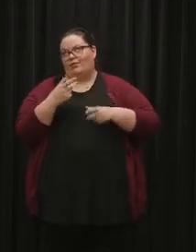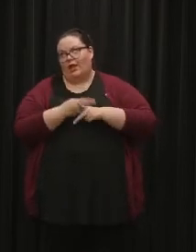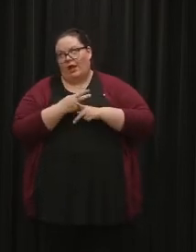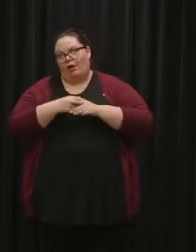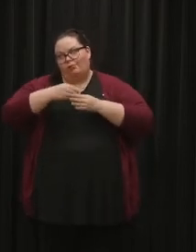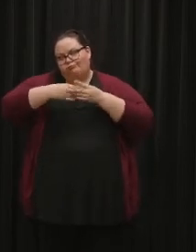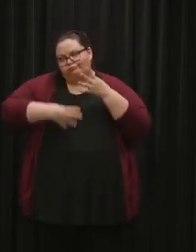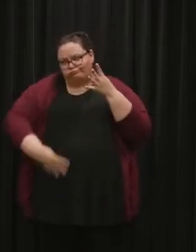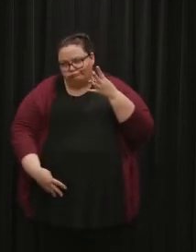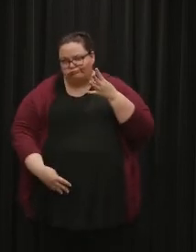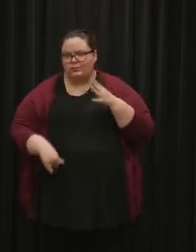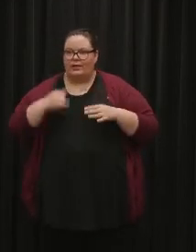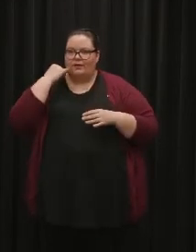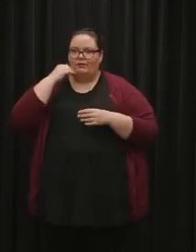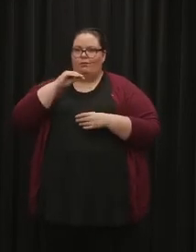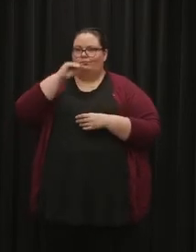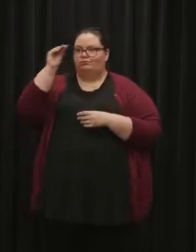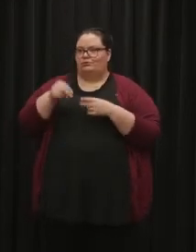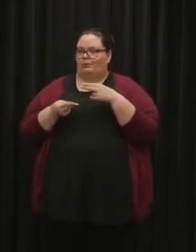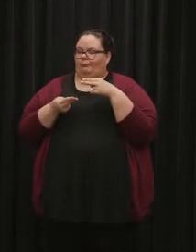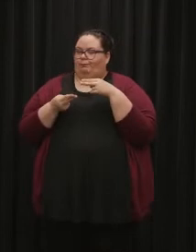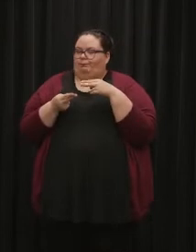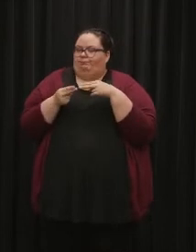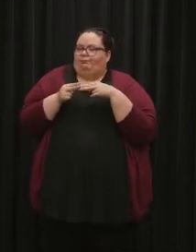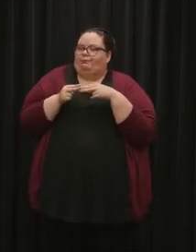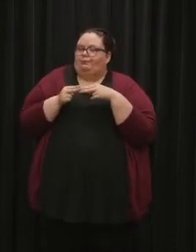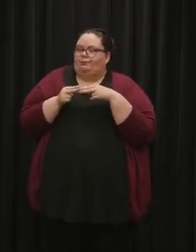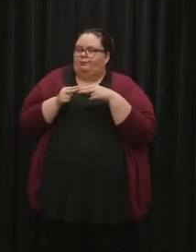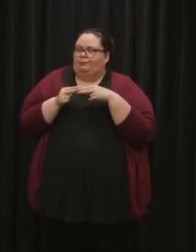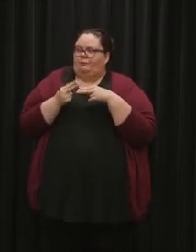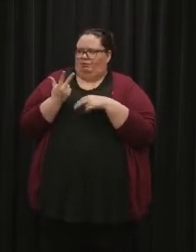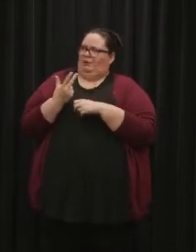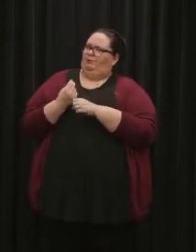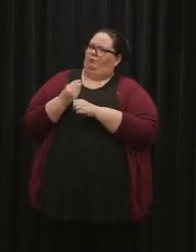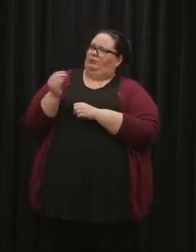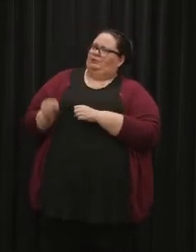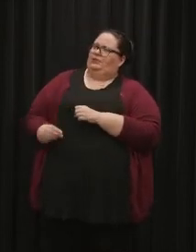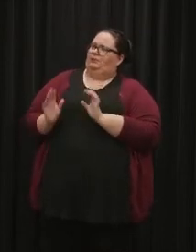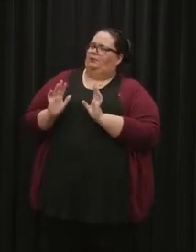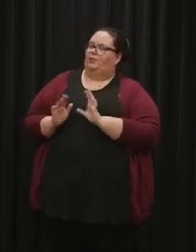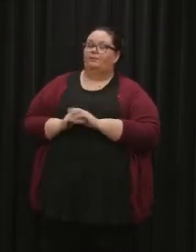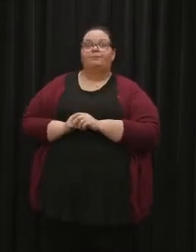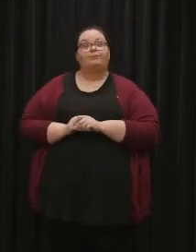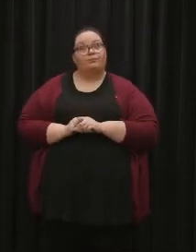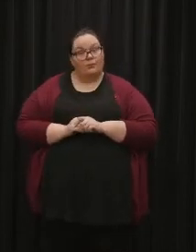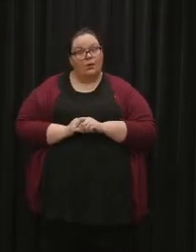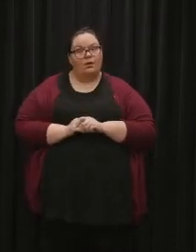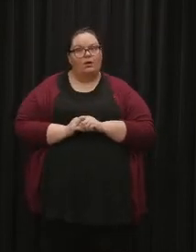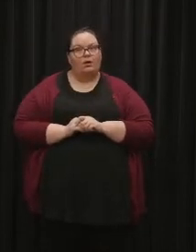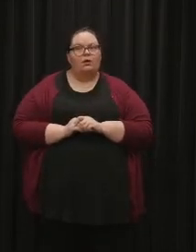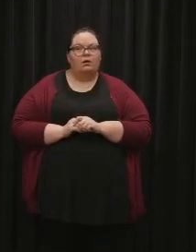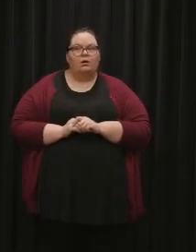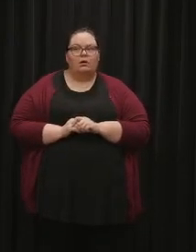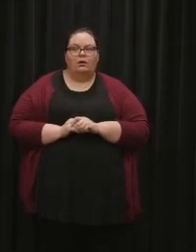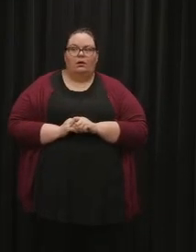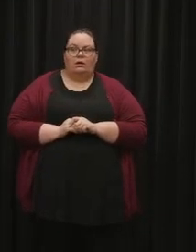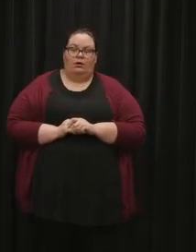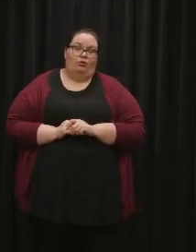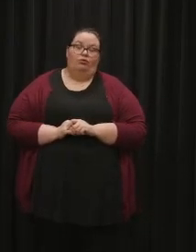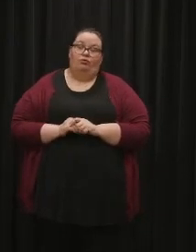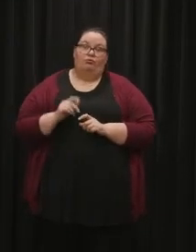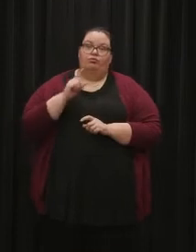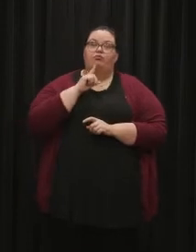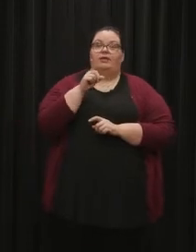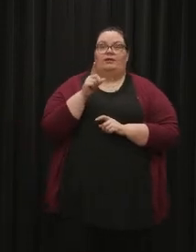others if the percentage increases are smaller? Well, we know that this is all very relative.